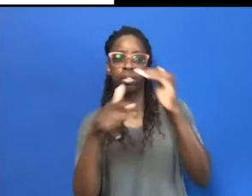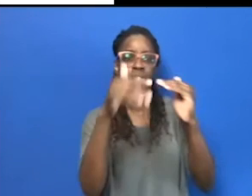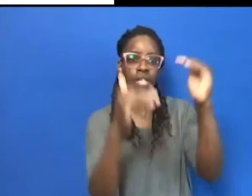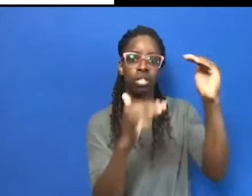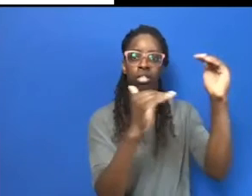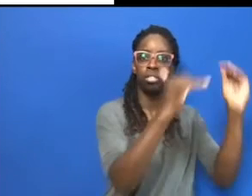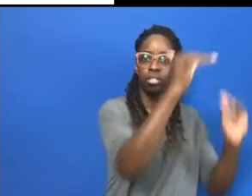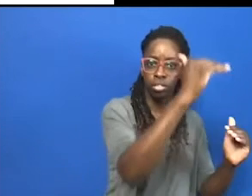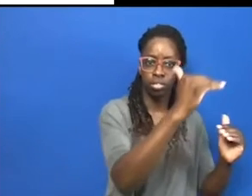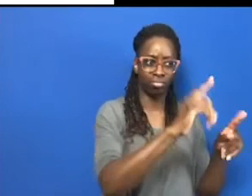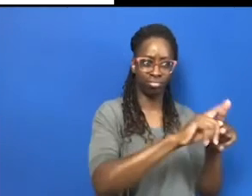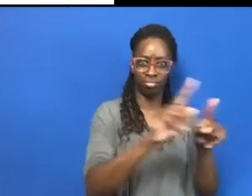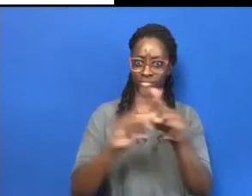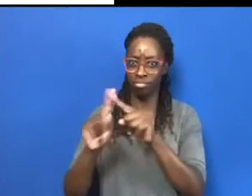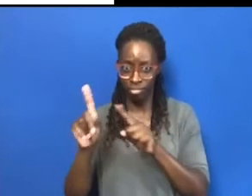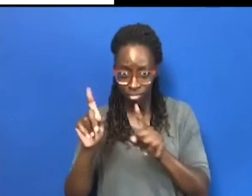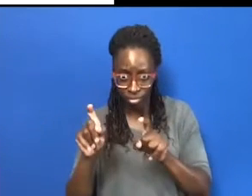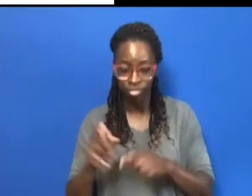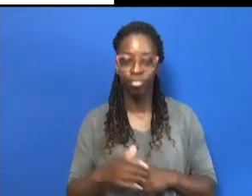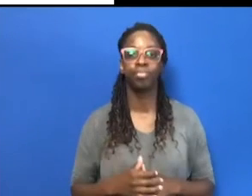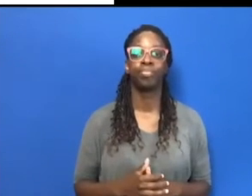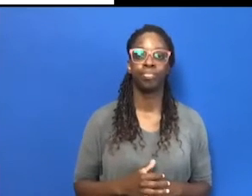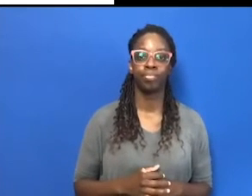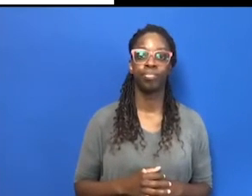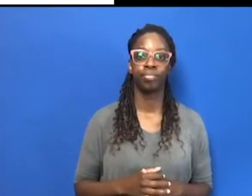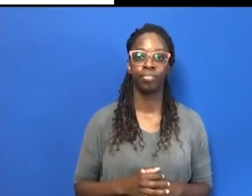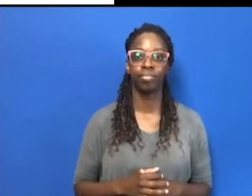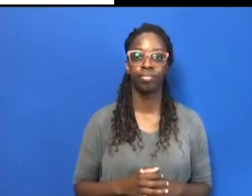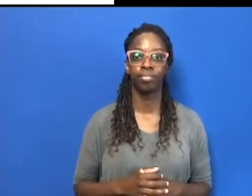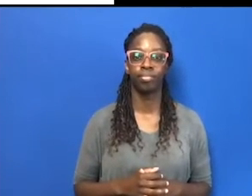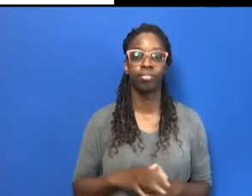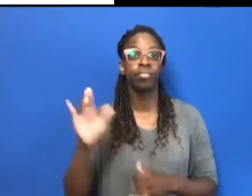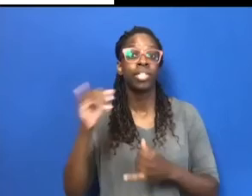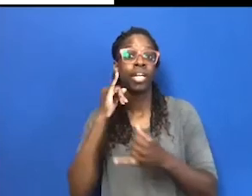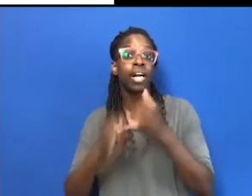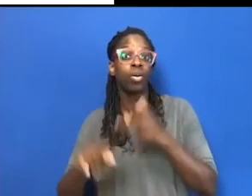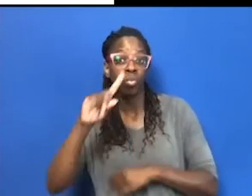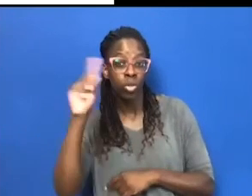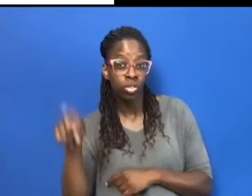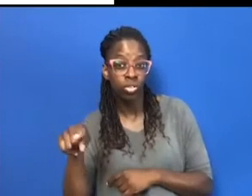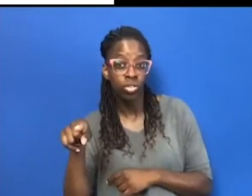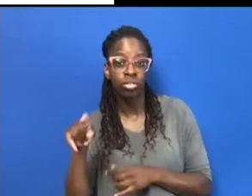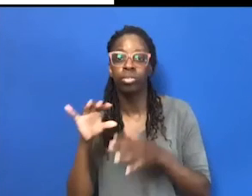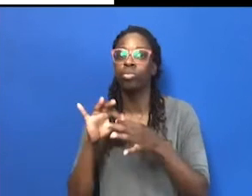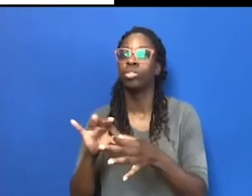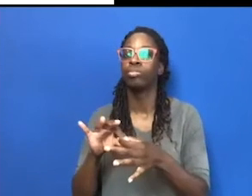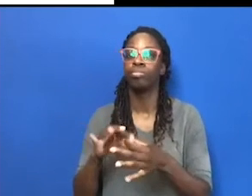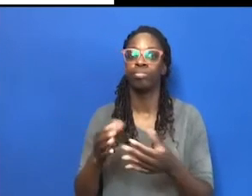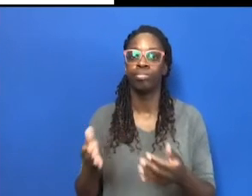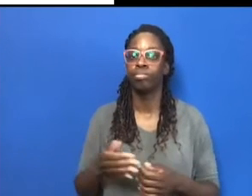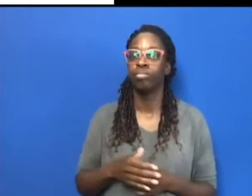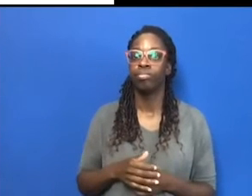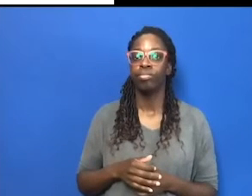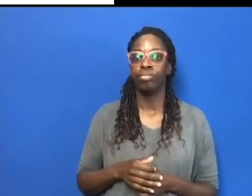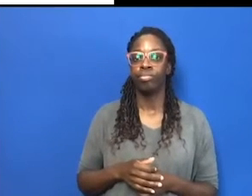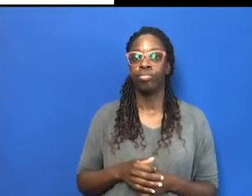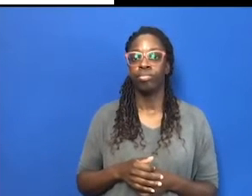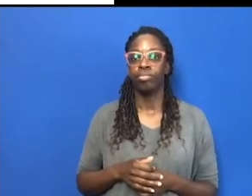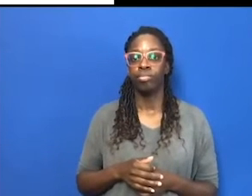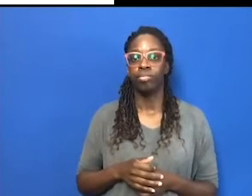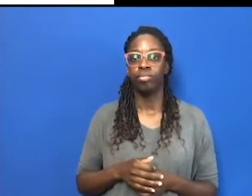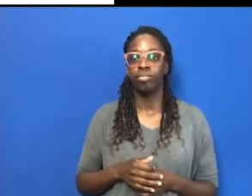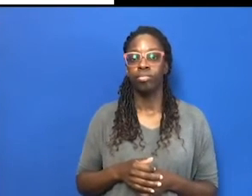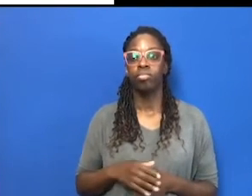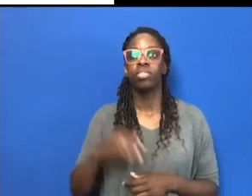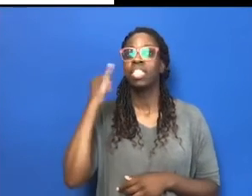And then our final research question was addressing from which identified ELG domain on the